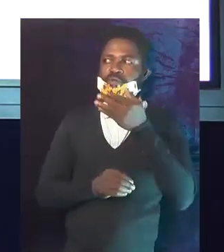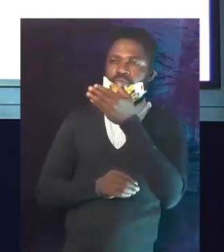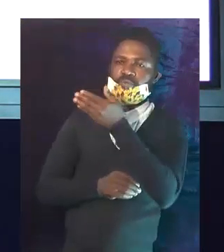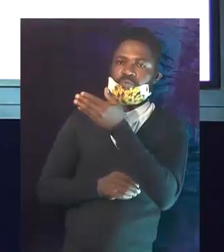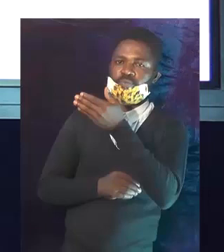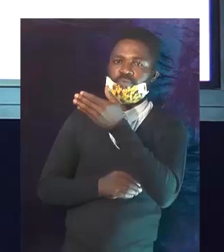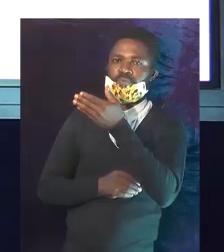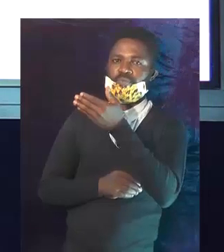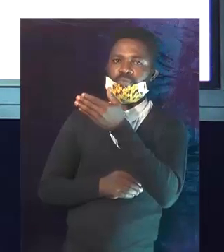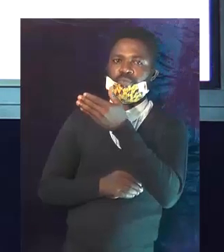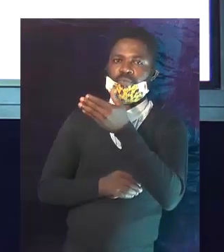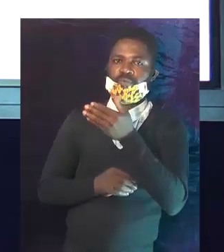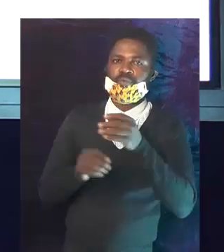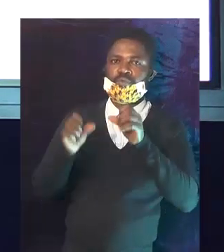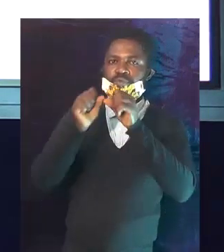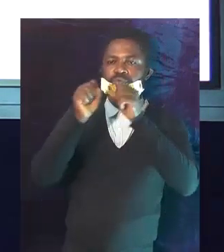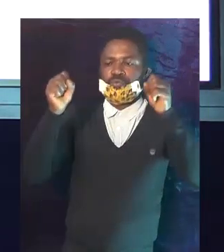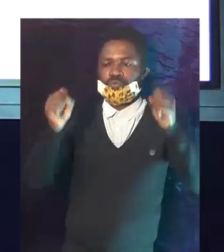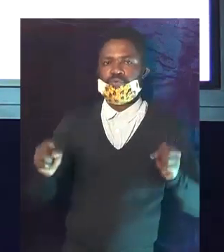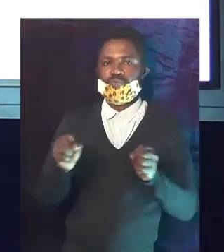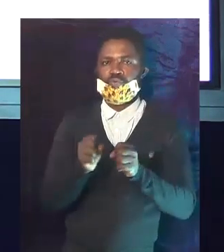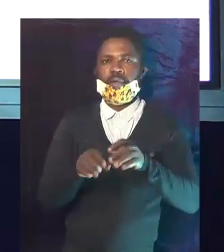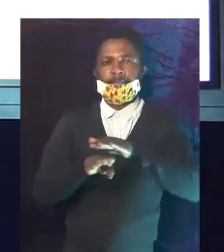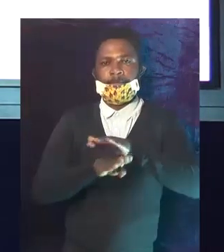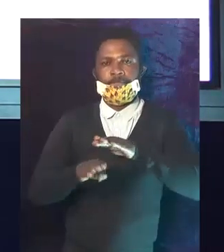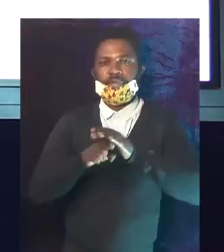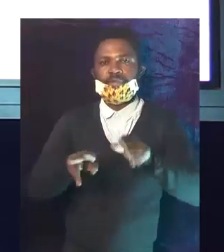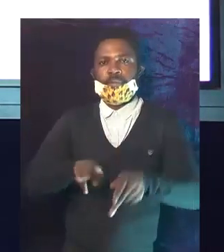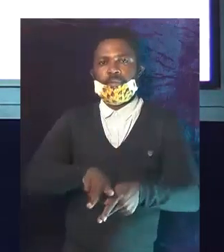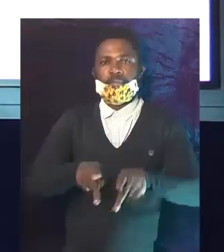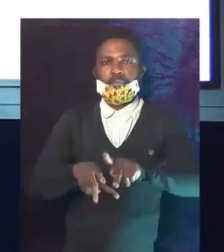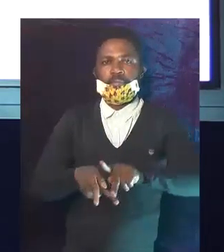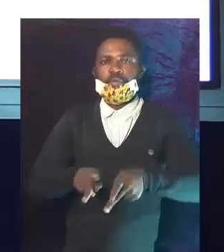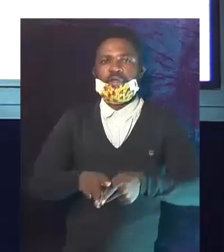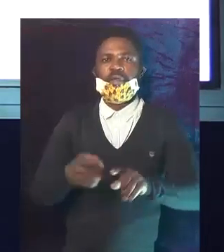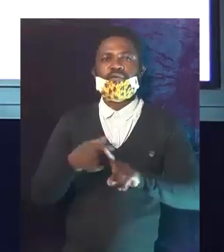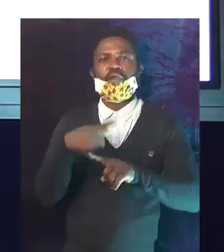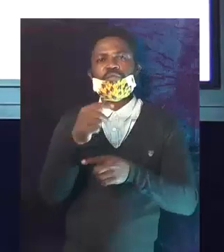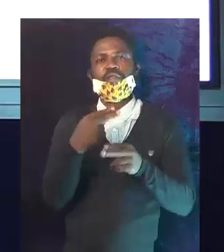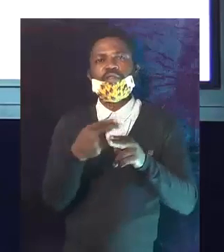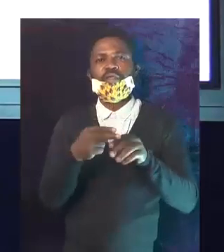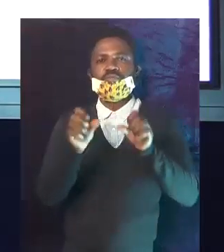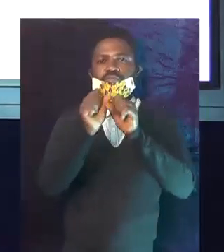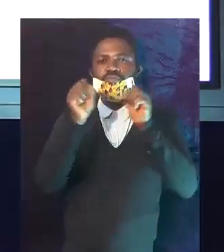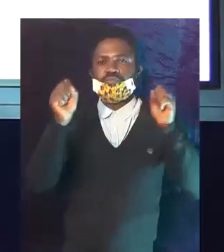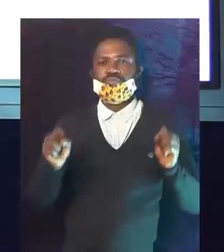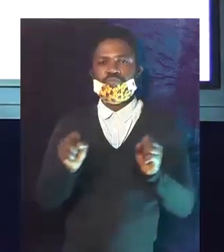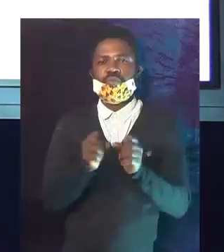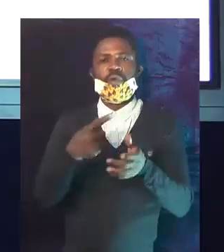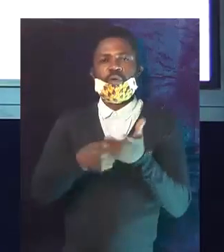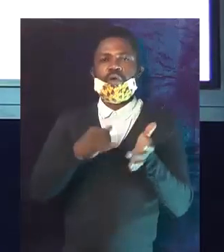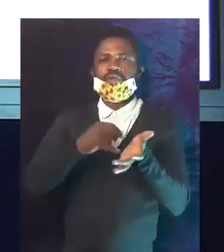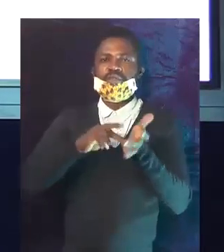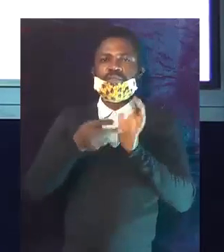considering is the square based pyramid. From the name square base, what this means is that